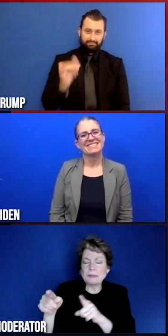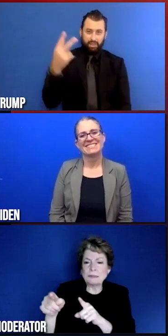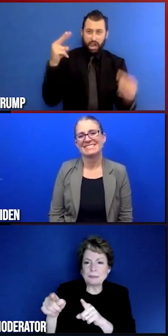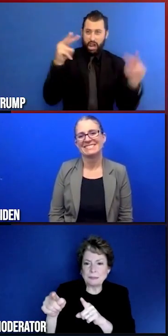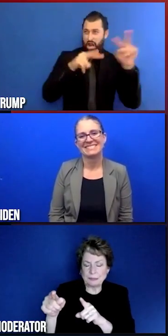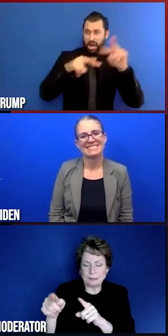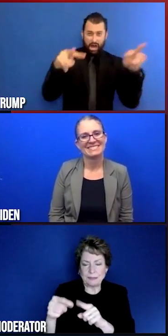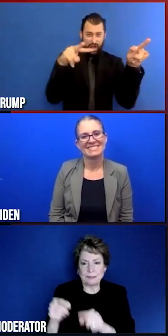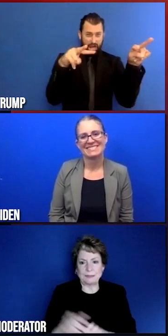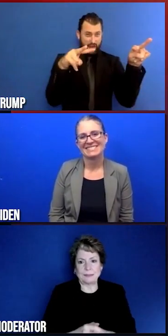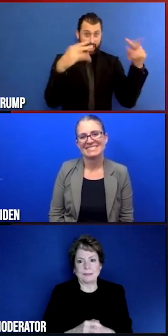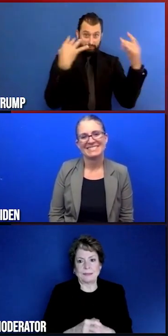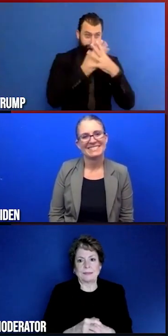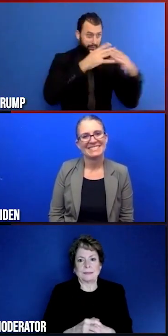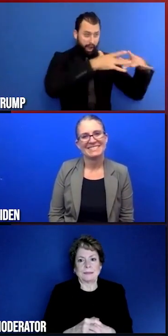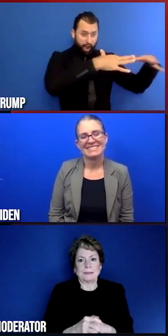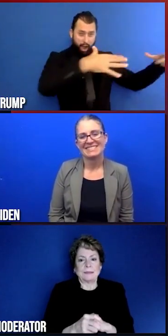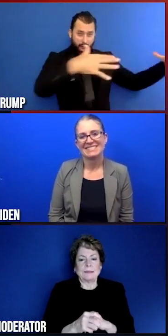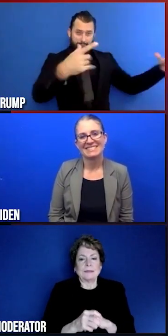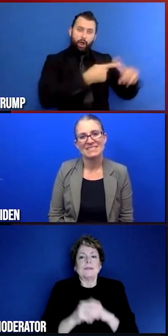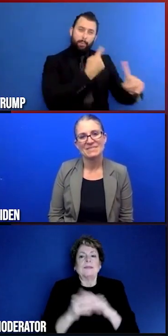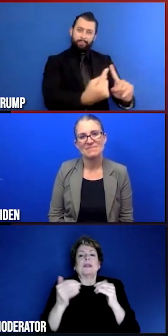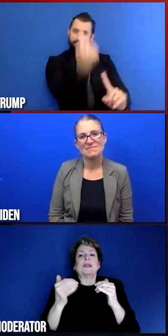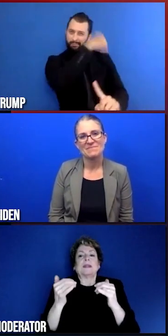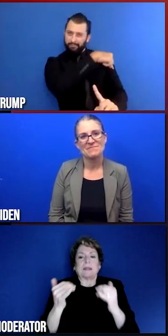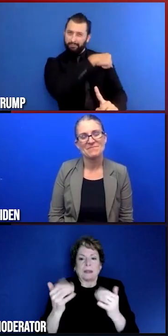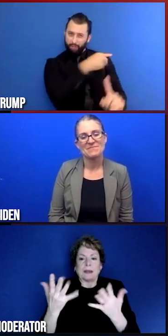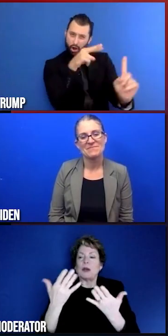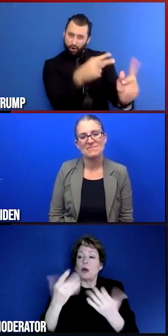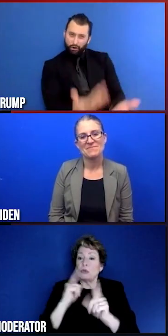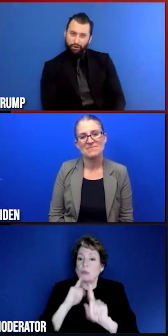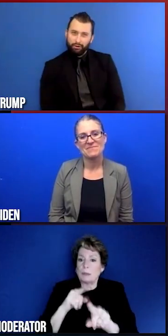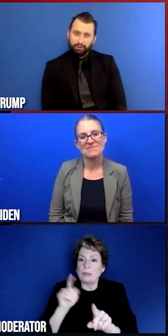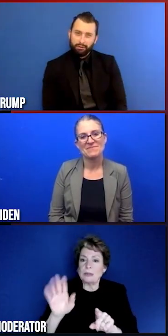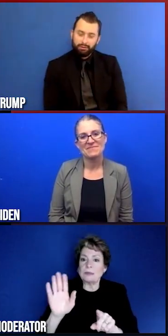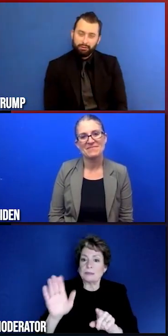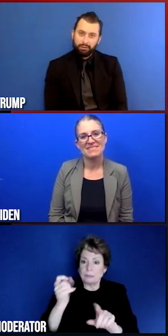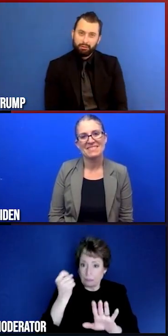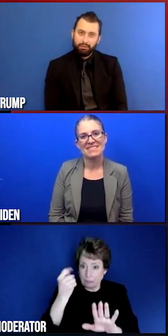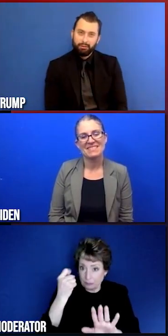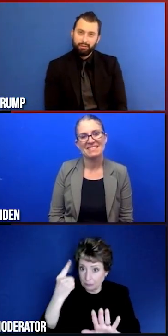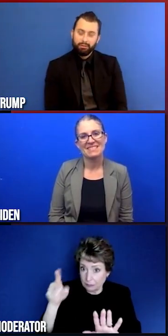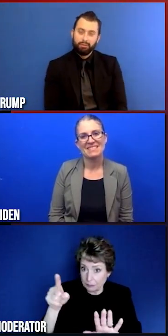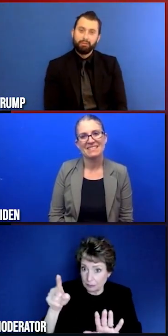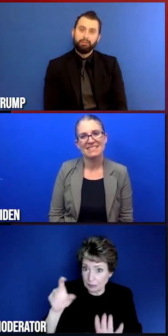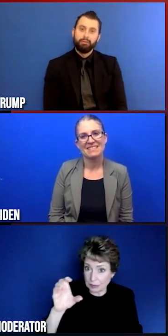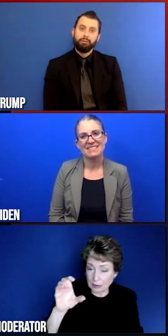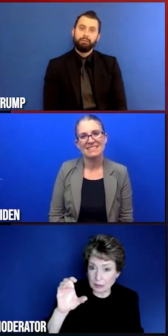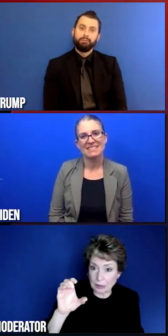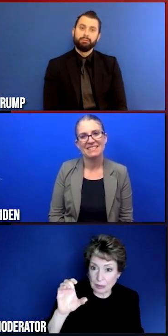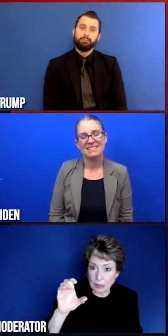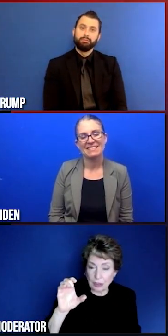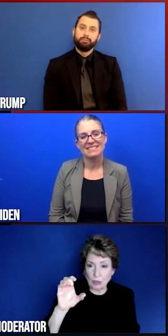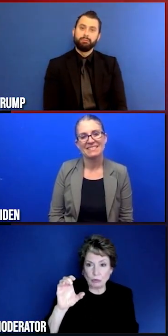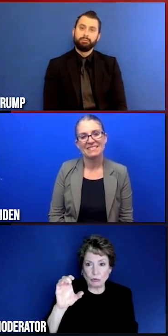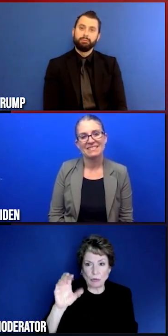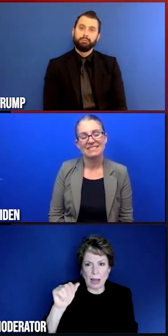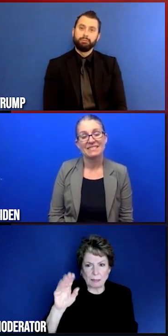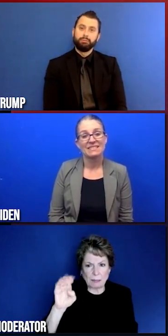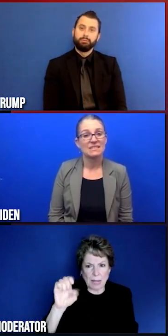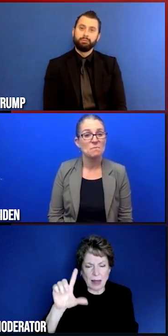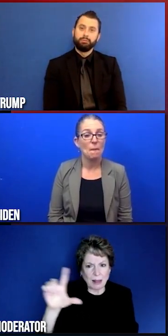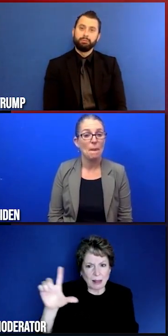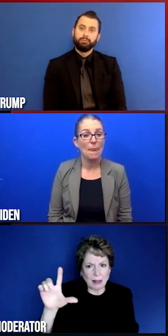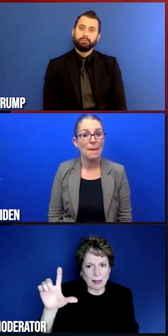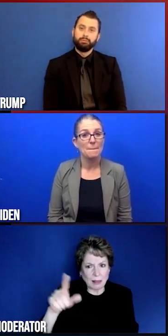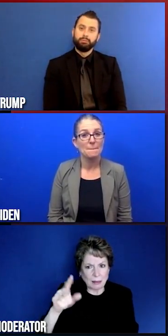let me give you a chance to respond within this context. Crime bills that you supported in the 80s and 90s contributed to the incarceration of tens of thousands of